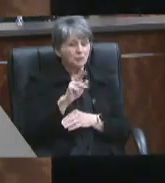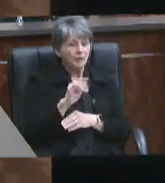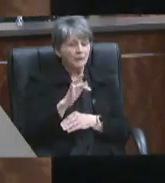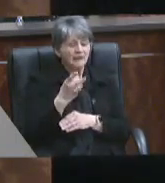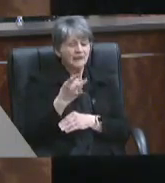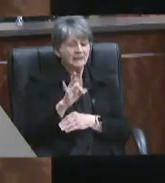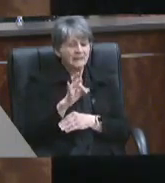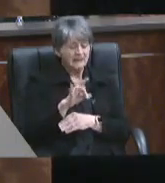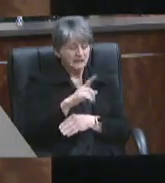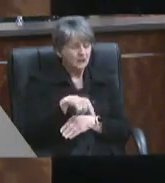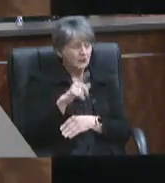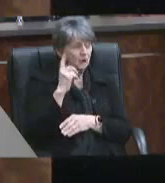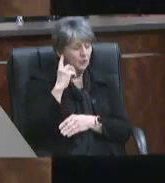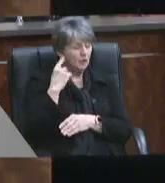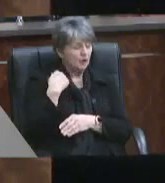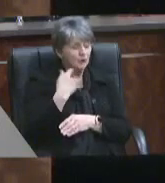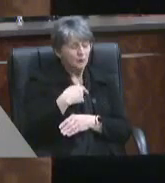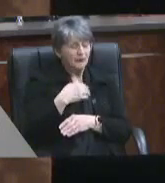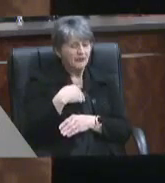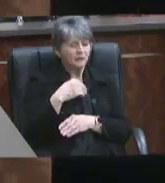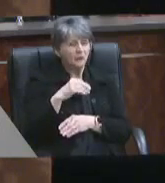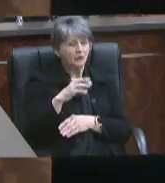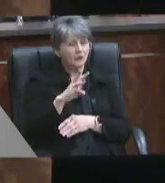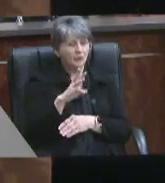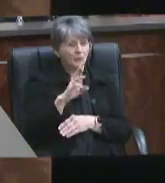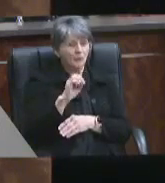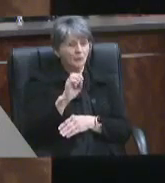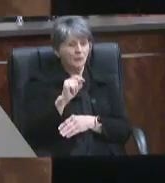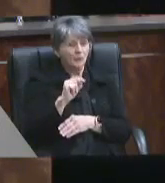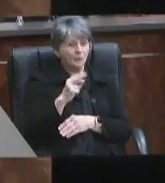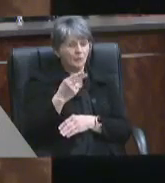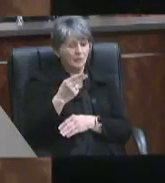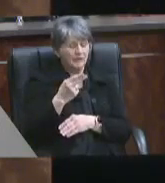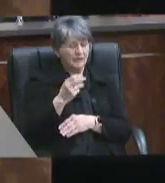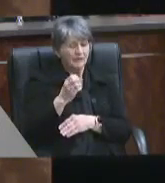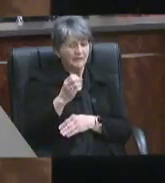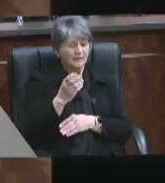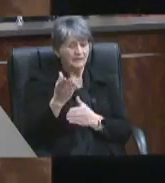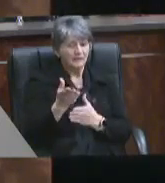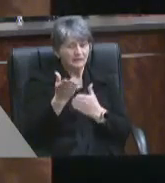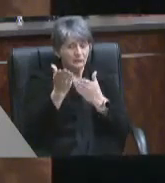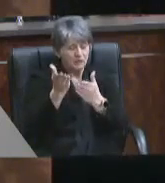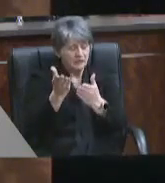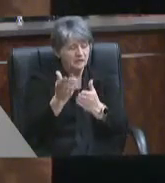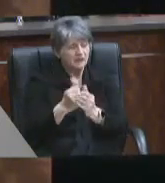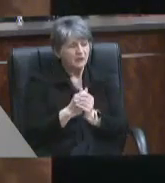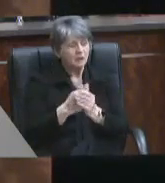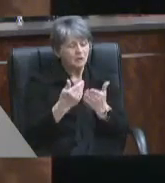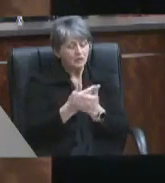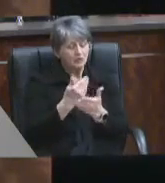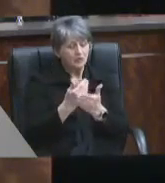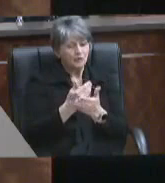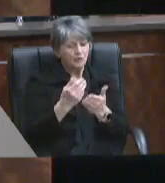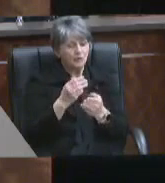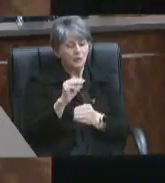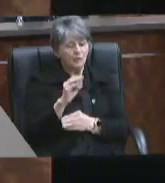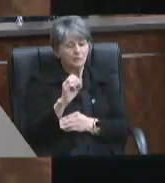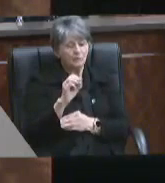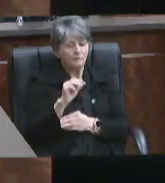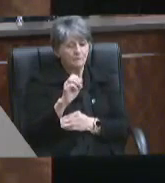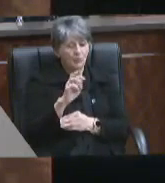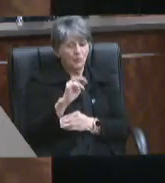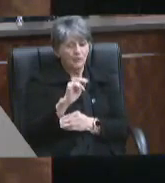we laid our memorial wreath at our new memorial stone, and which is